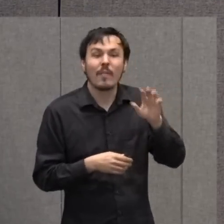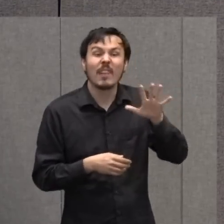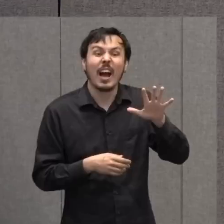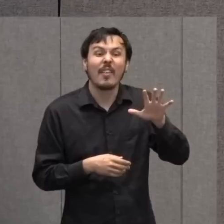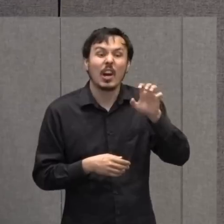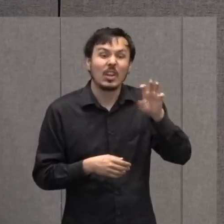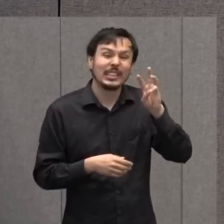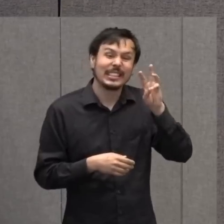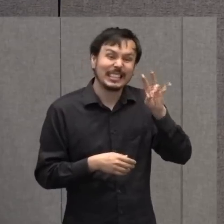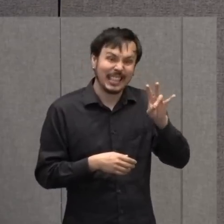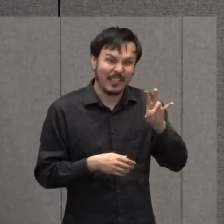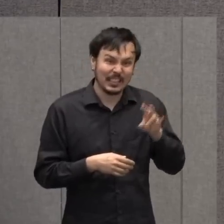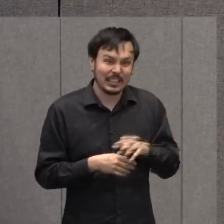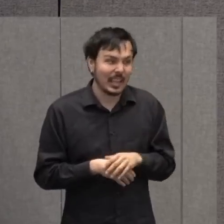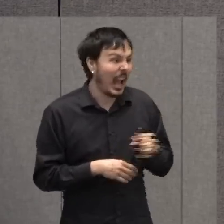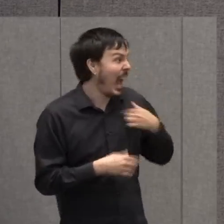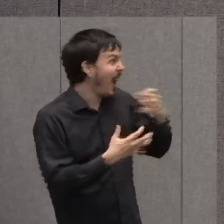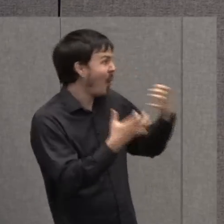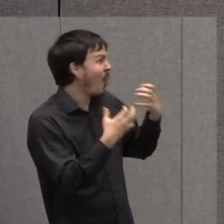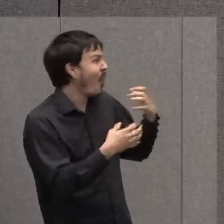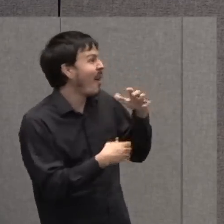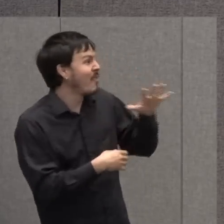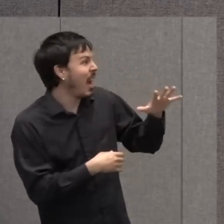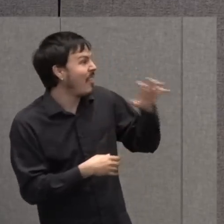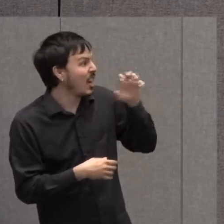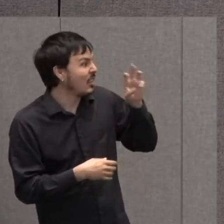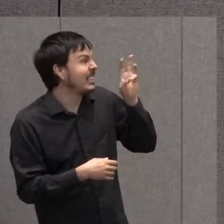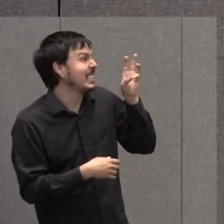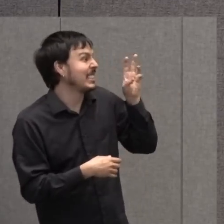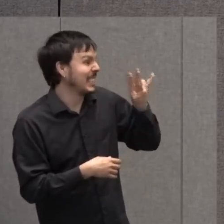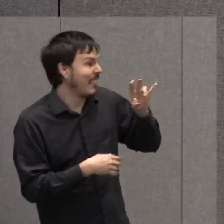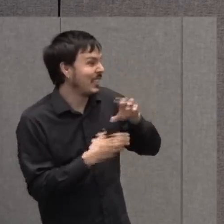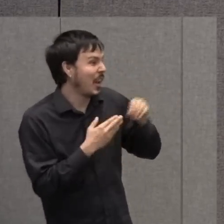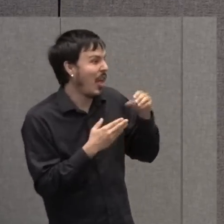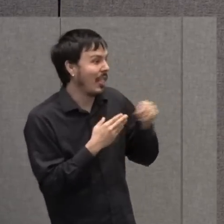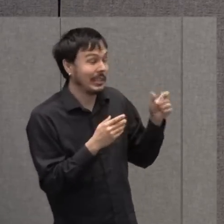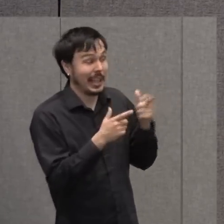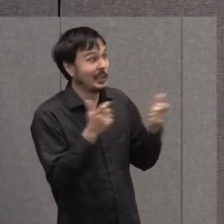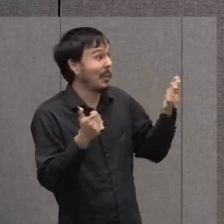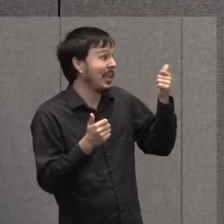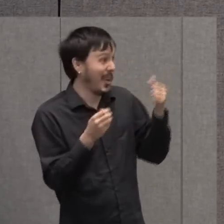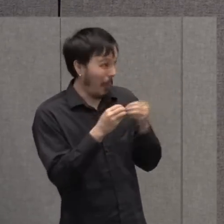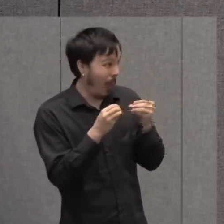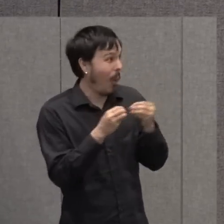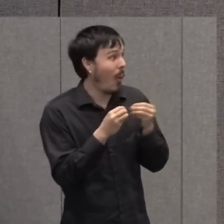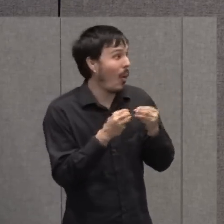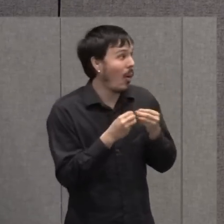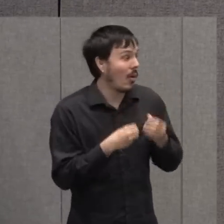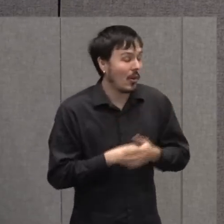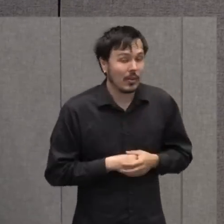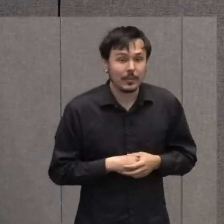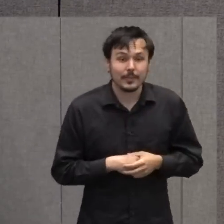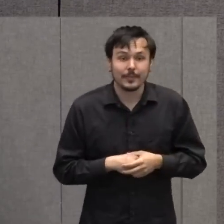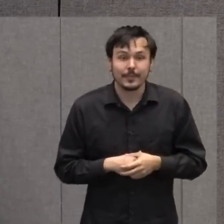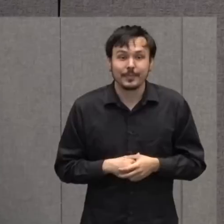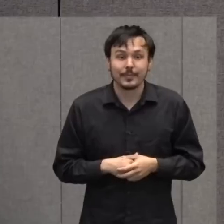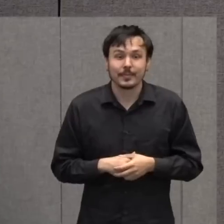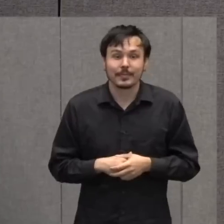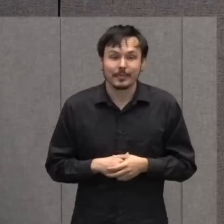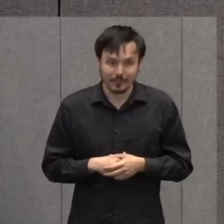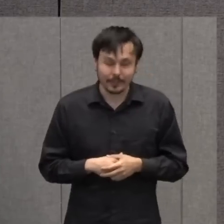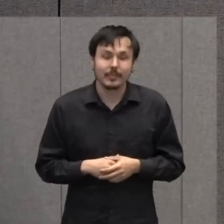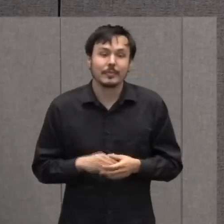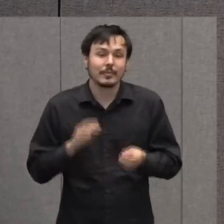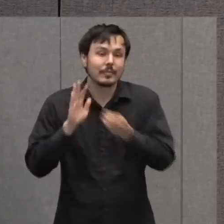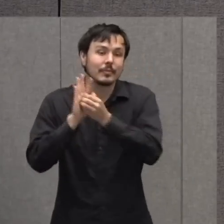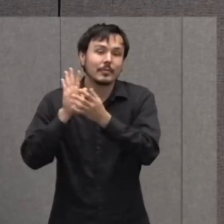$567? I want $567. That's bigger. Yes. That's more. 5. So there we go. So